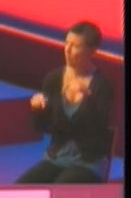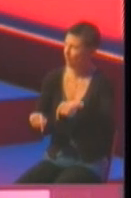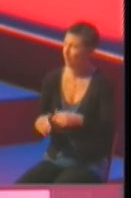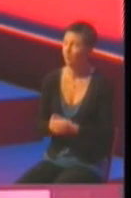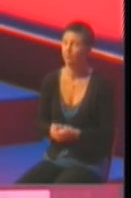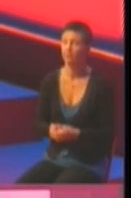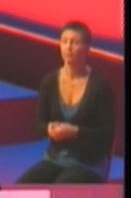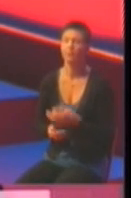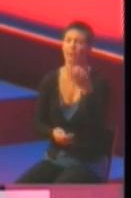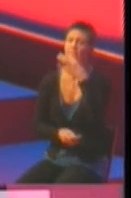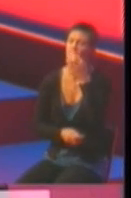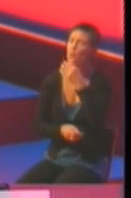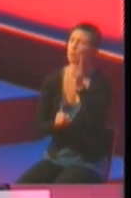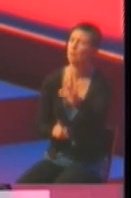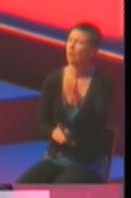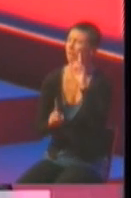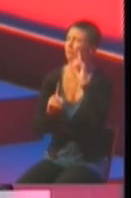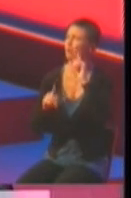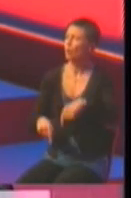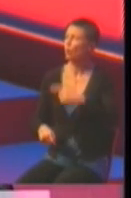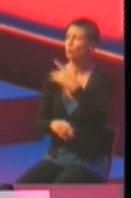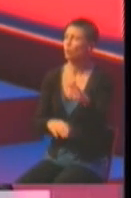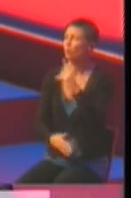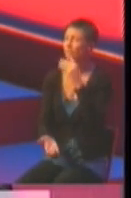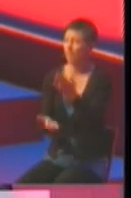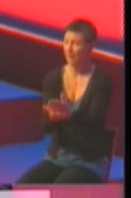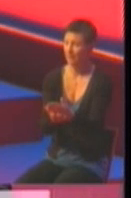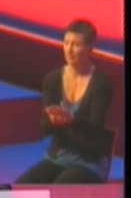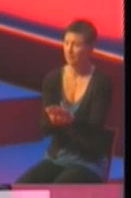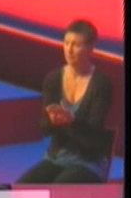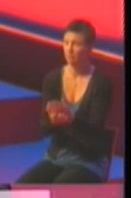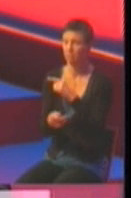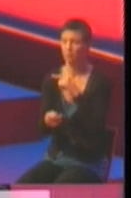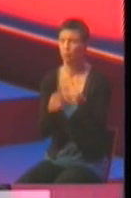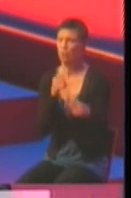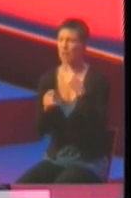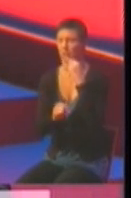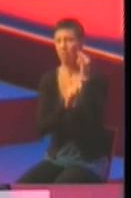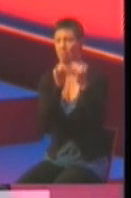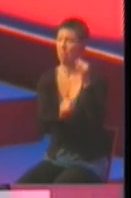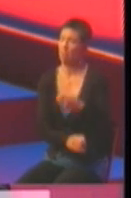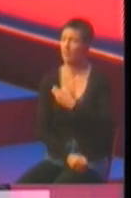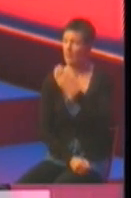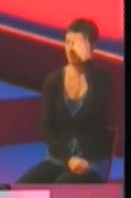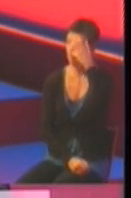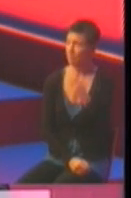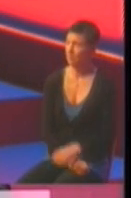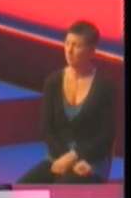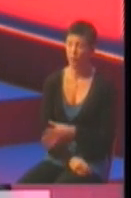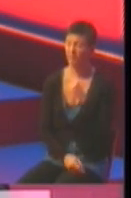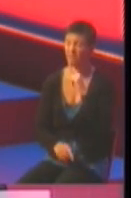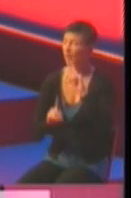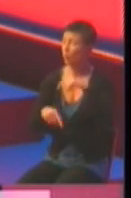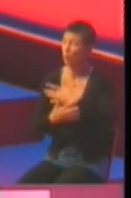Now, a minority of critics have simply ignored the facts in an attempt to discredit the Labour government.